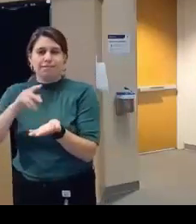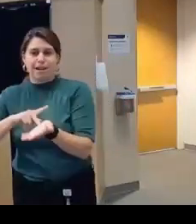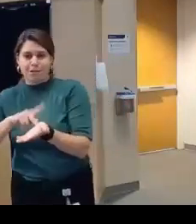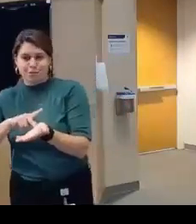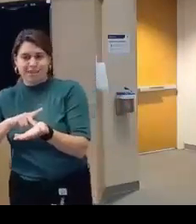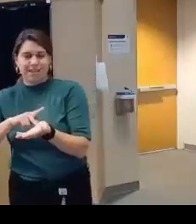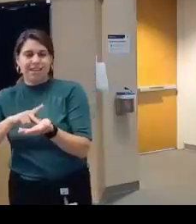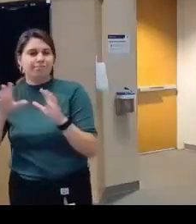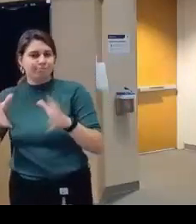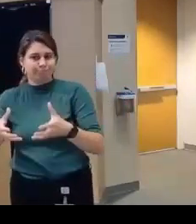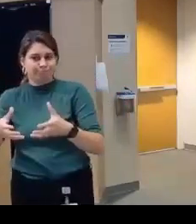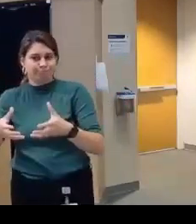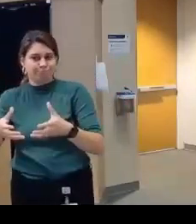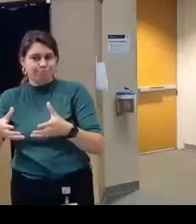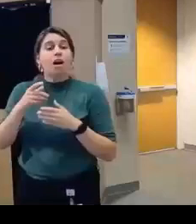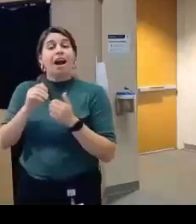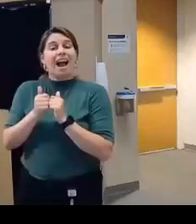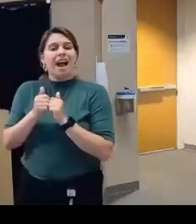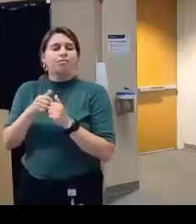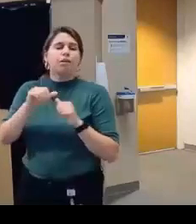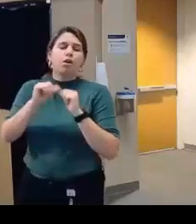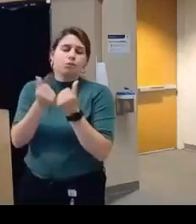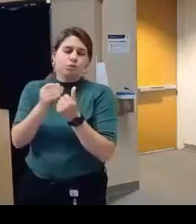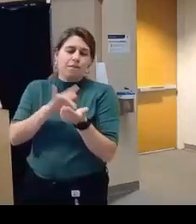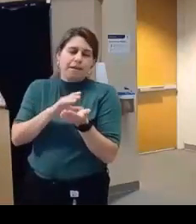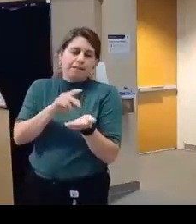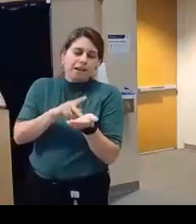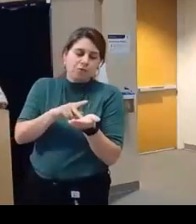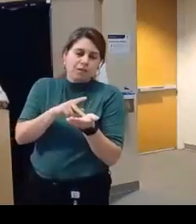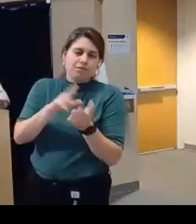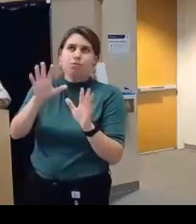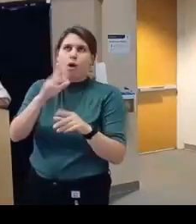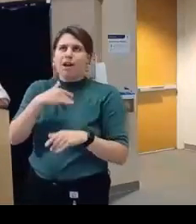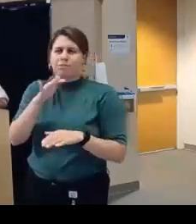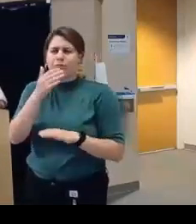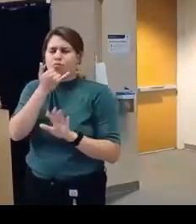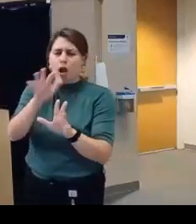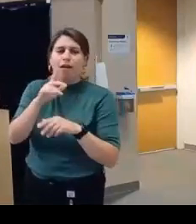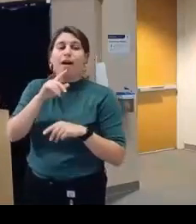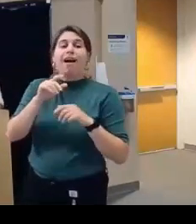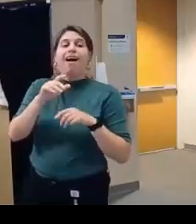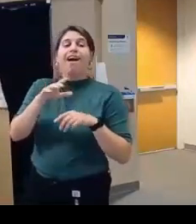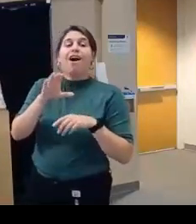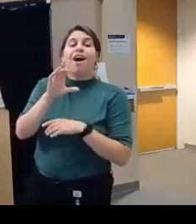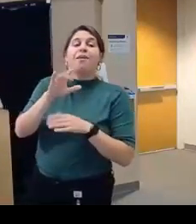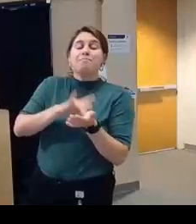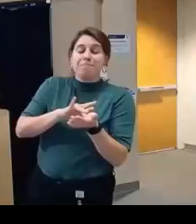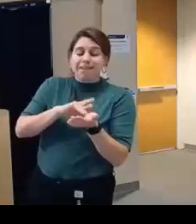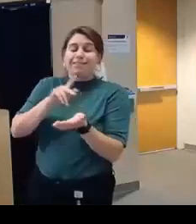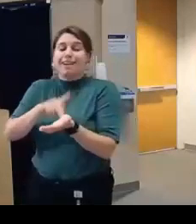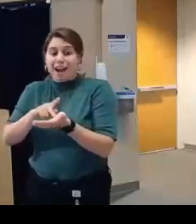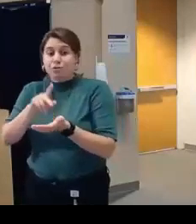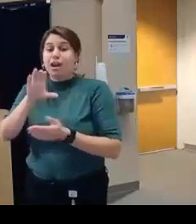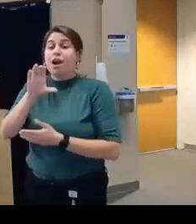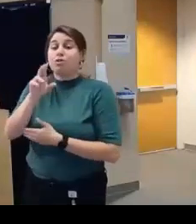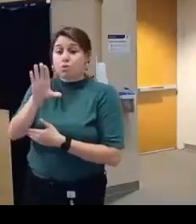And we started meeting through the Association of Medicine and Psychiatry, which is, we started the Medicine Psychiatry Unit Consortium, which was through the Association of